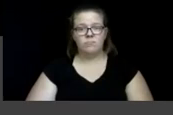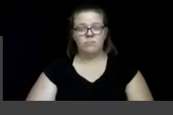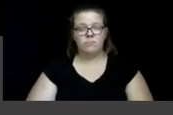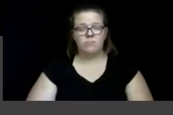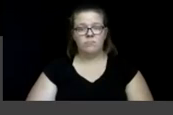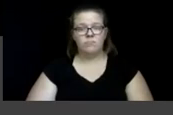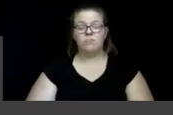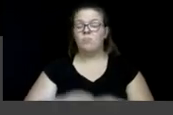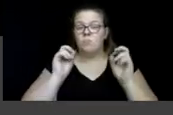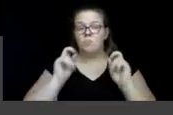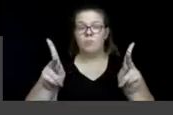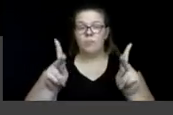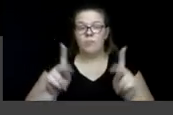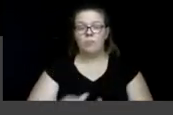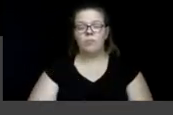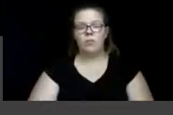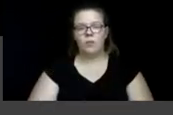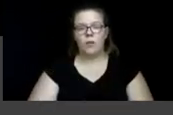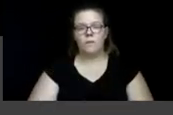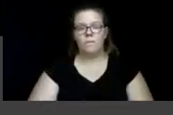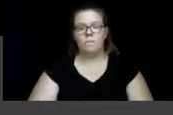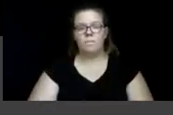All right, so we have a